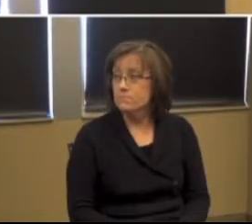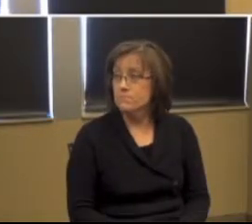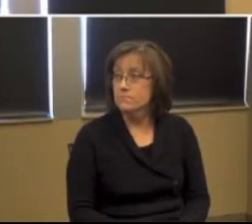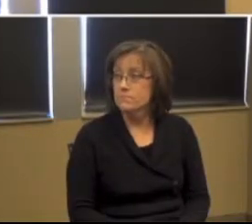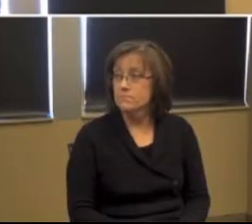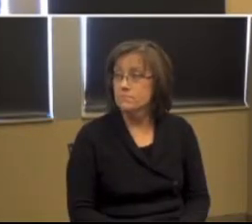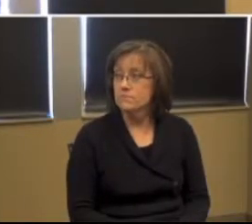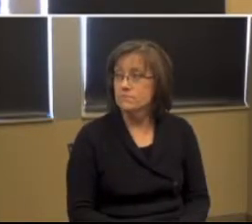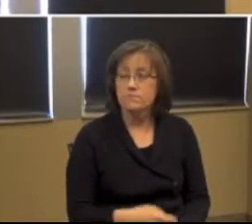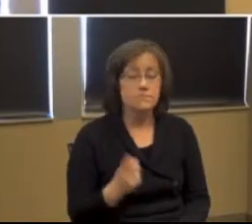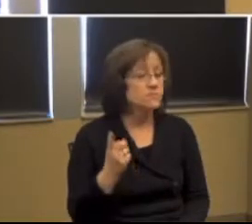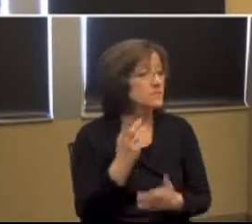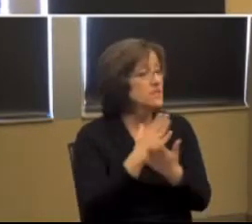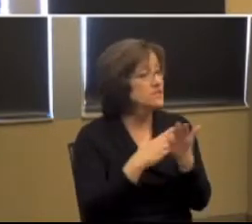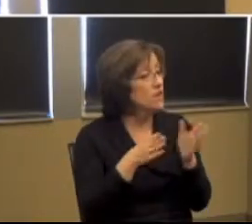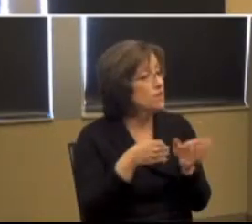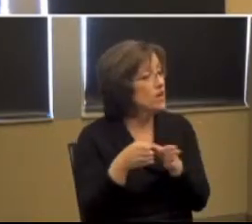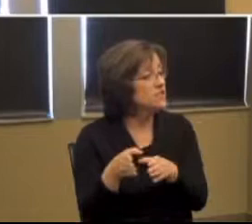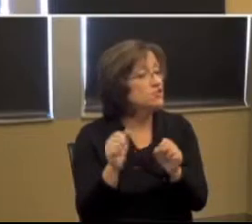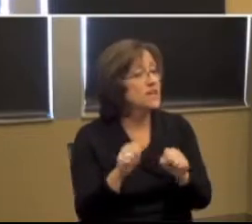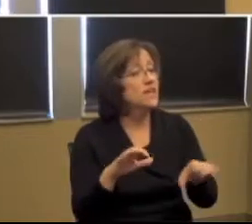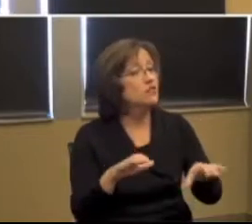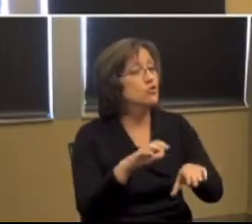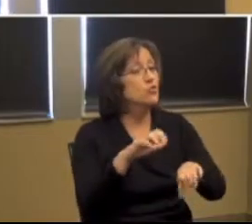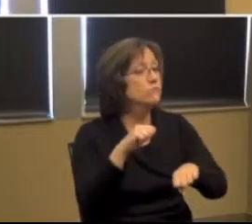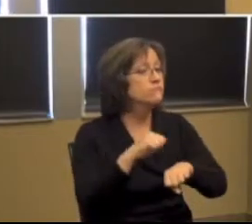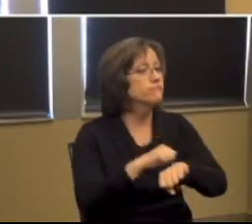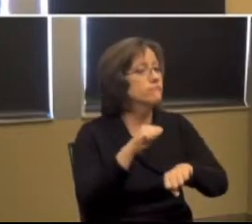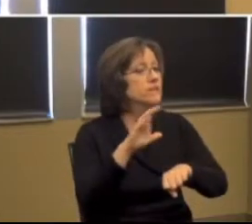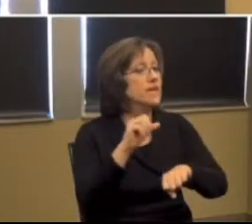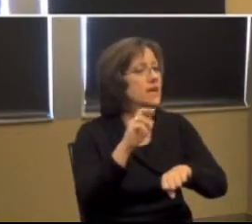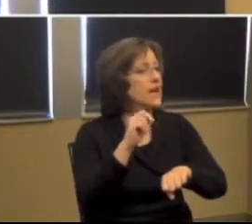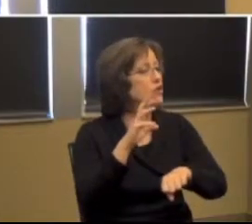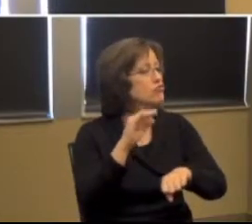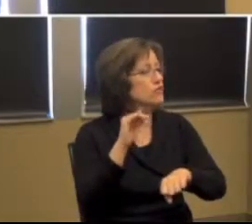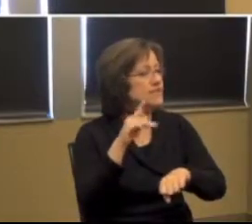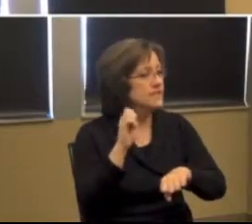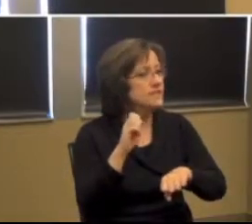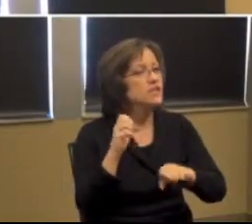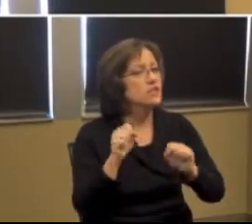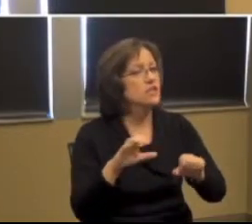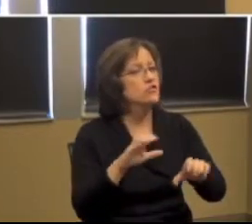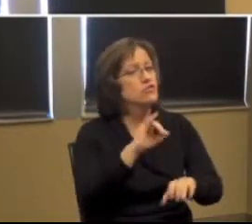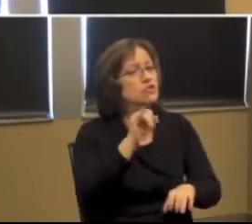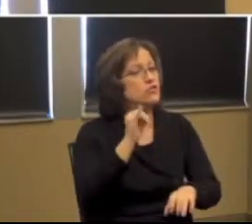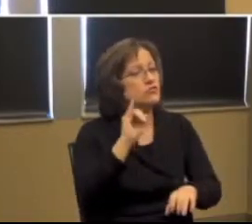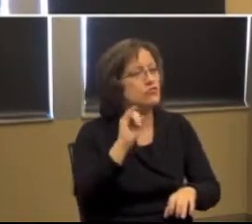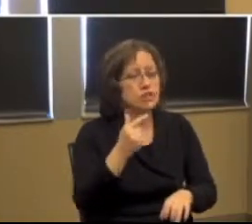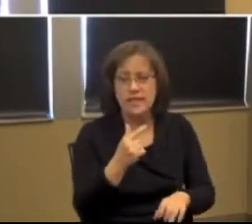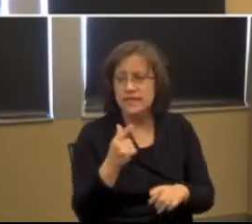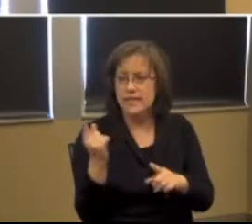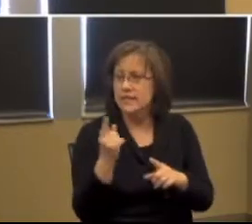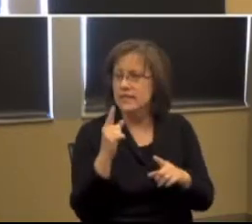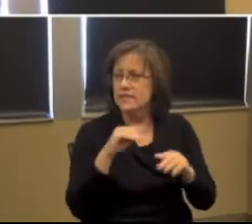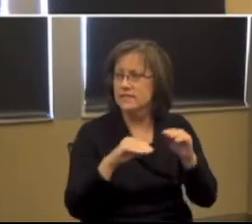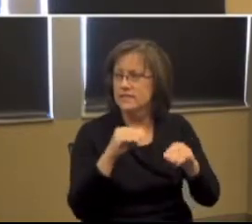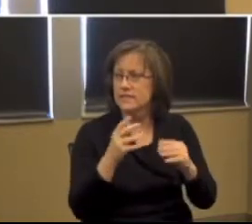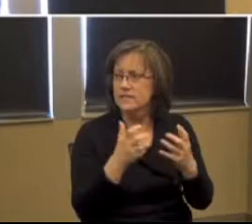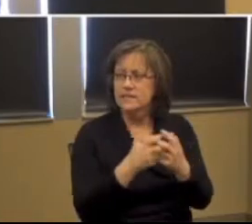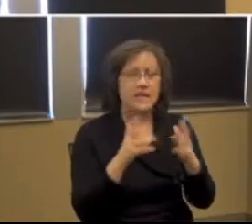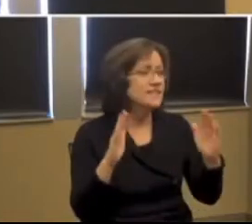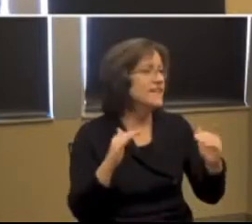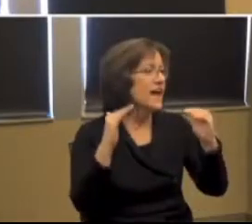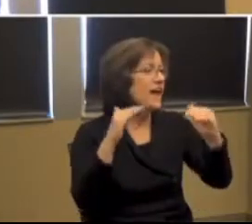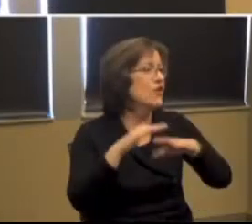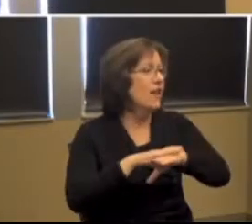So here are just some of the ways that you can do concrete presentation. You can do jigs similar to this. Well, this is